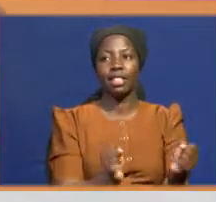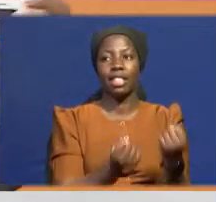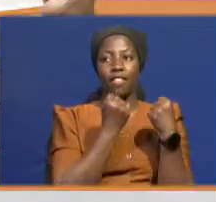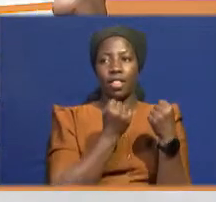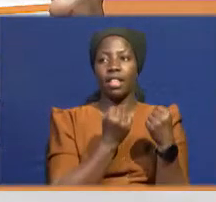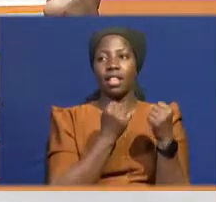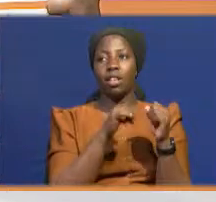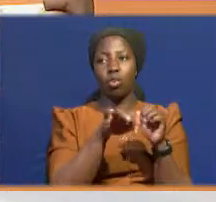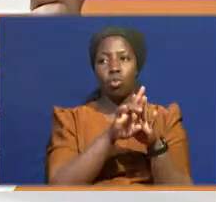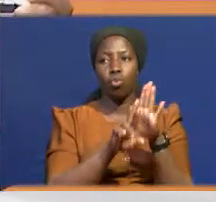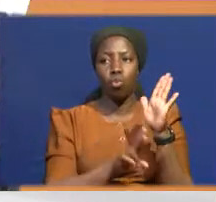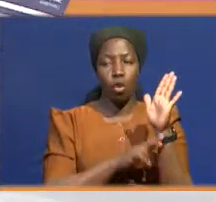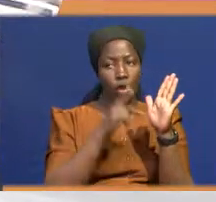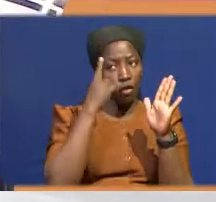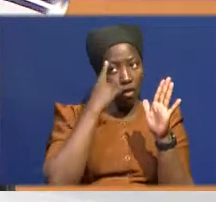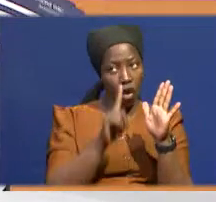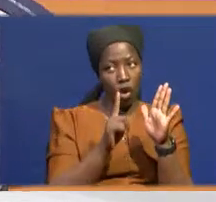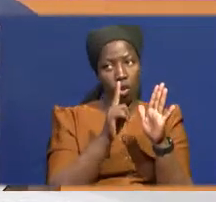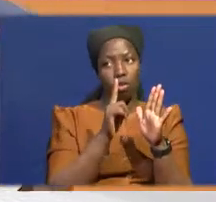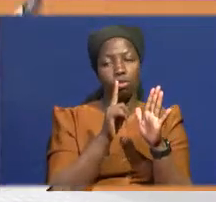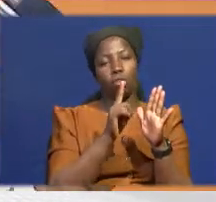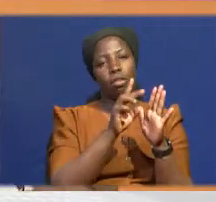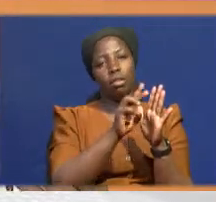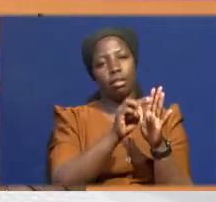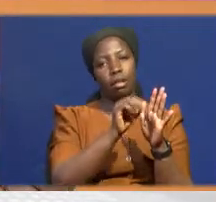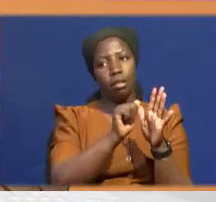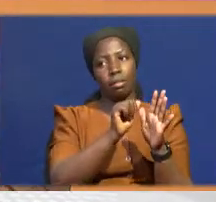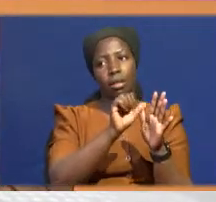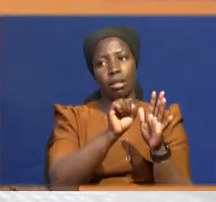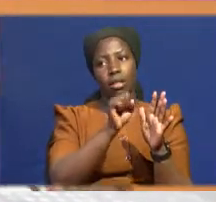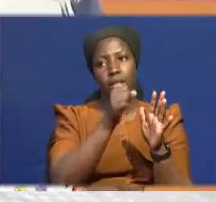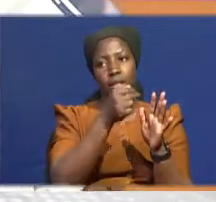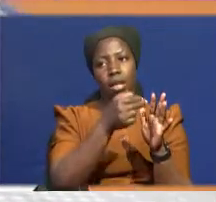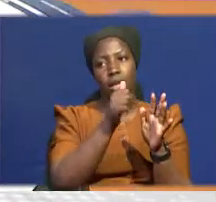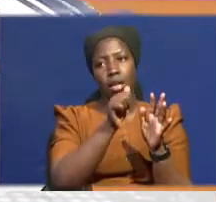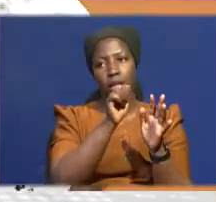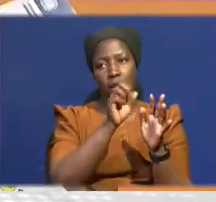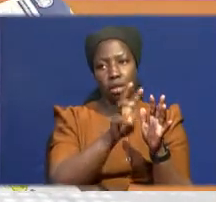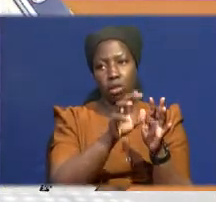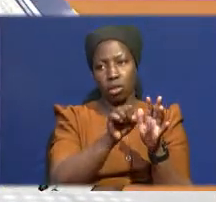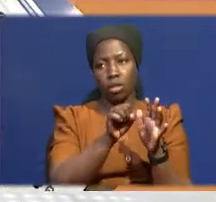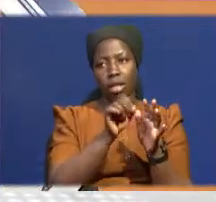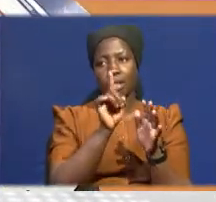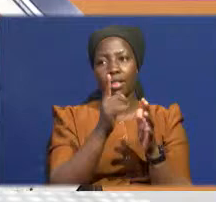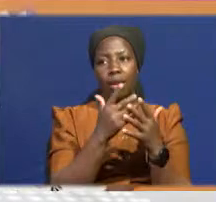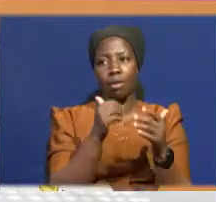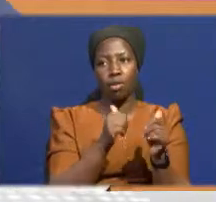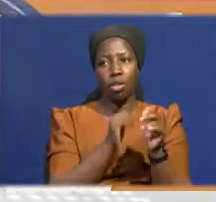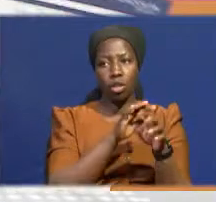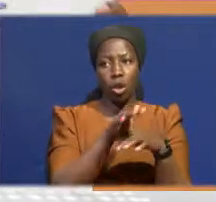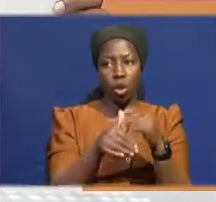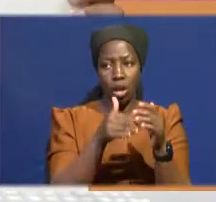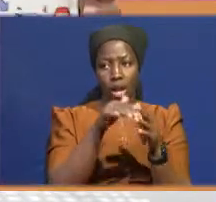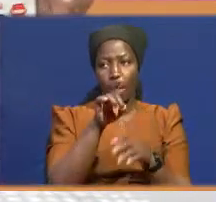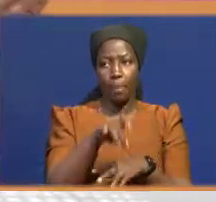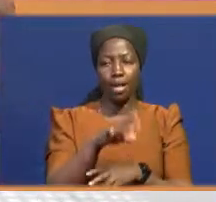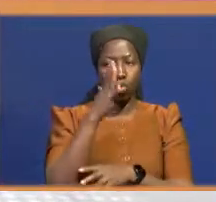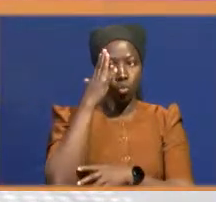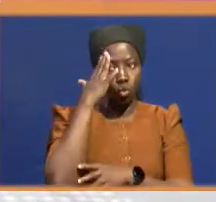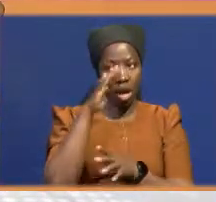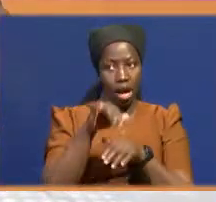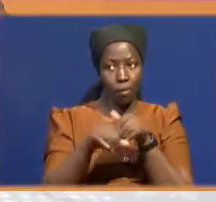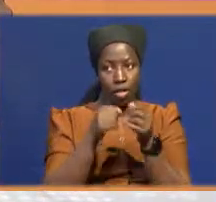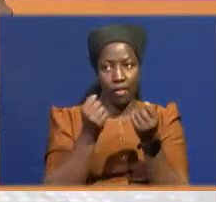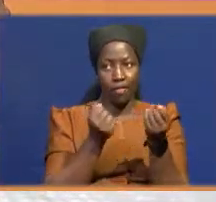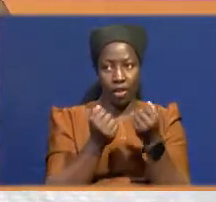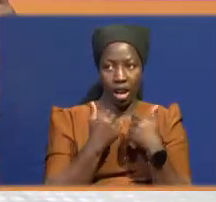for marshals. And this is something, you know, that everyone must have in the equipment, that they all must know about a car. So I have